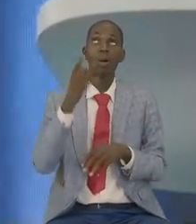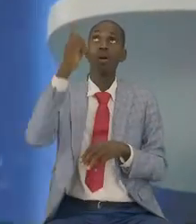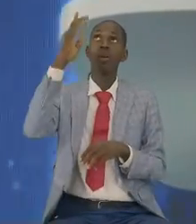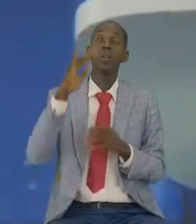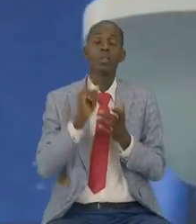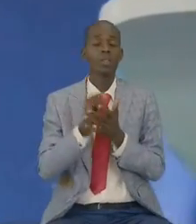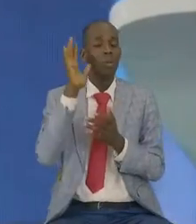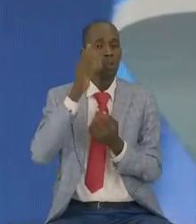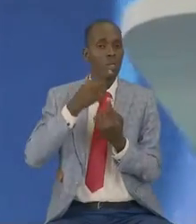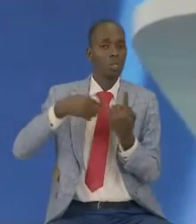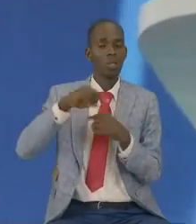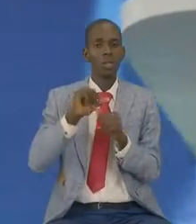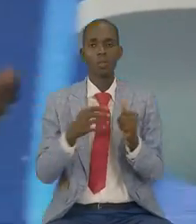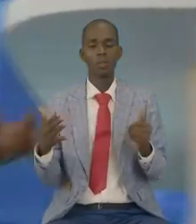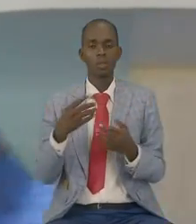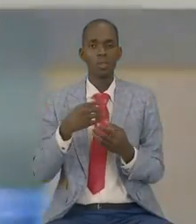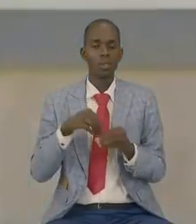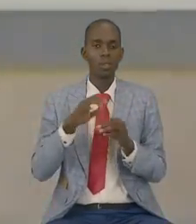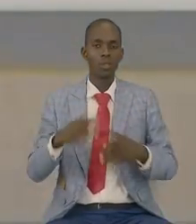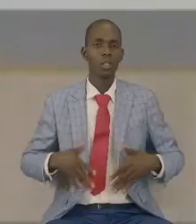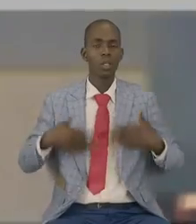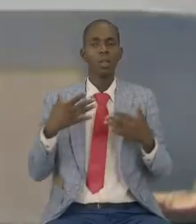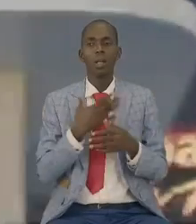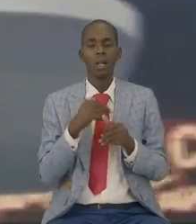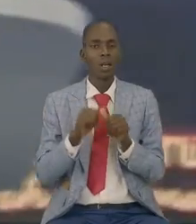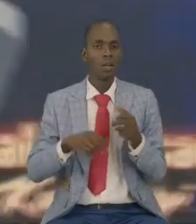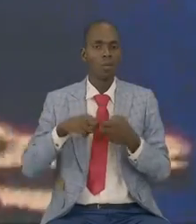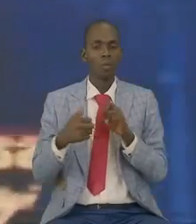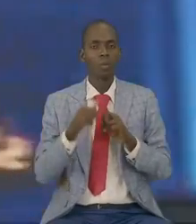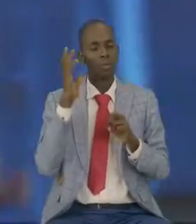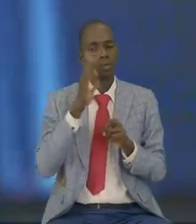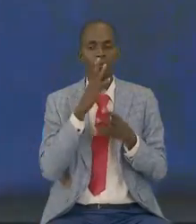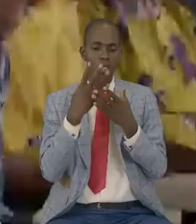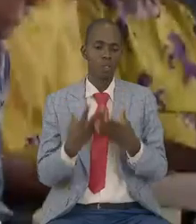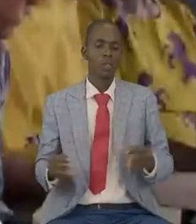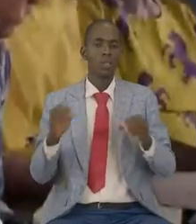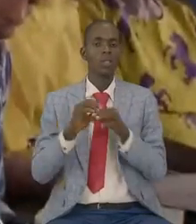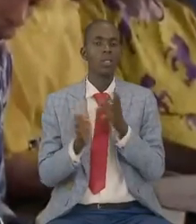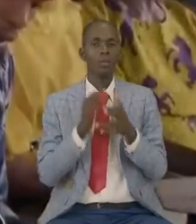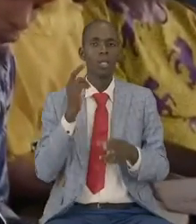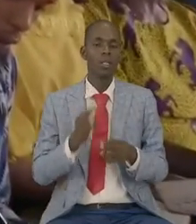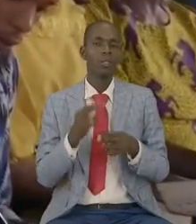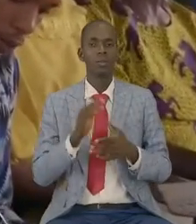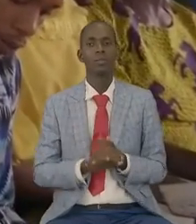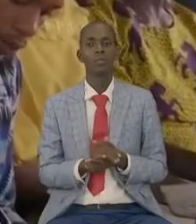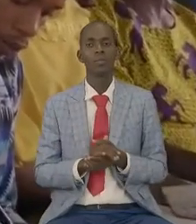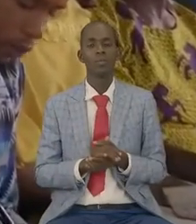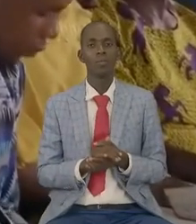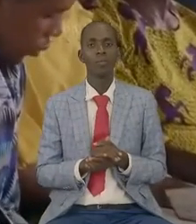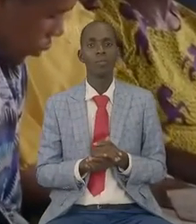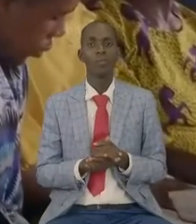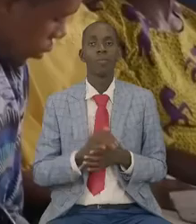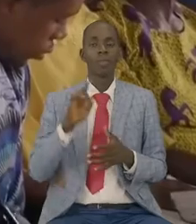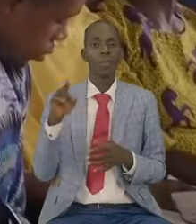turn everything around in your life, and every problem will be solved in Jesus' name. He solved already